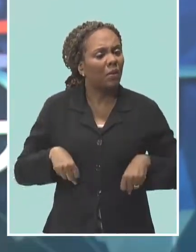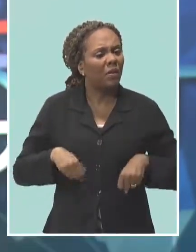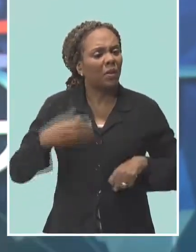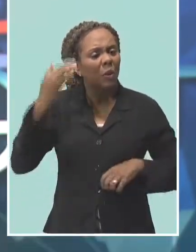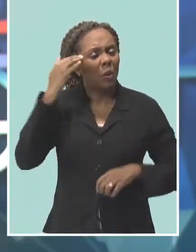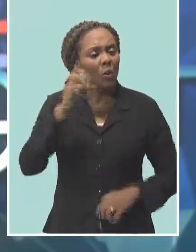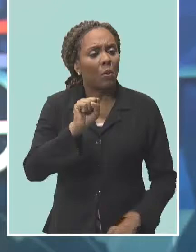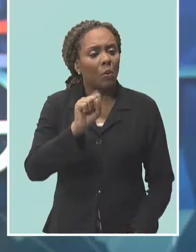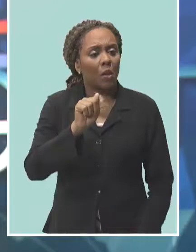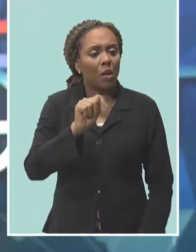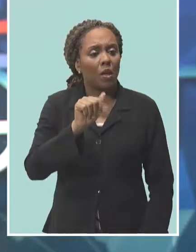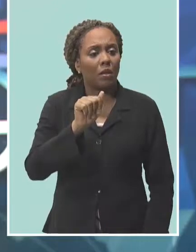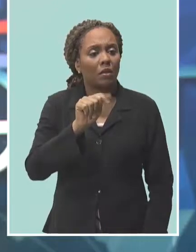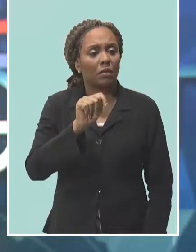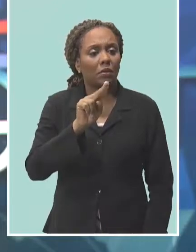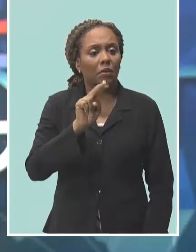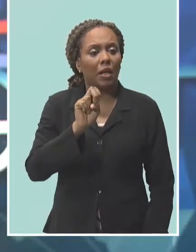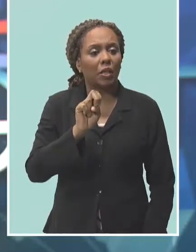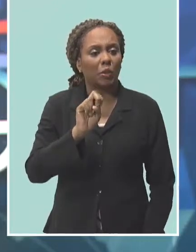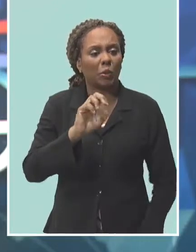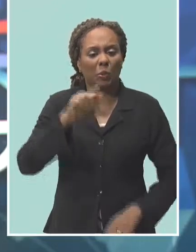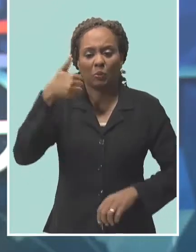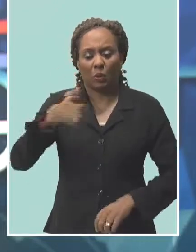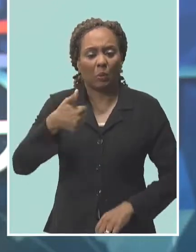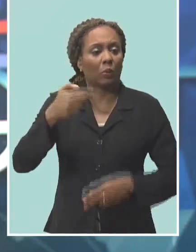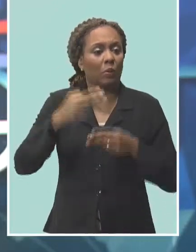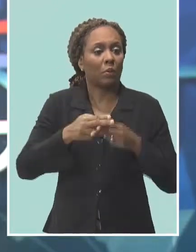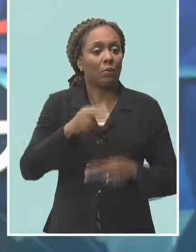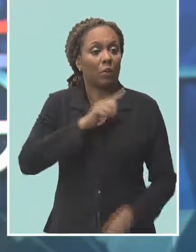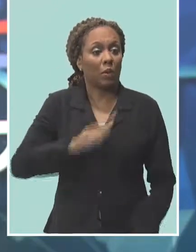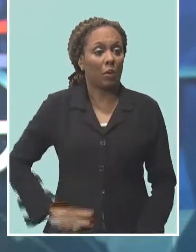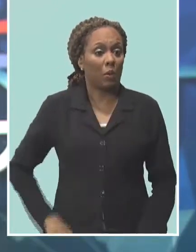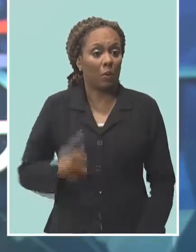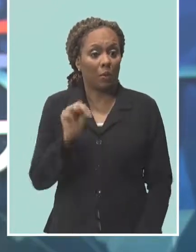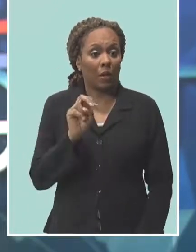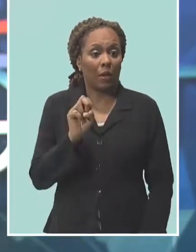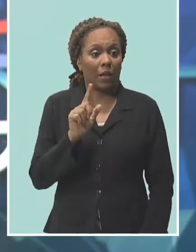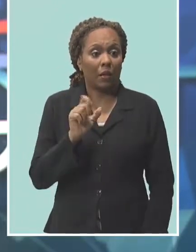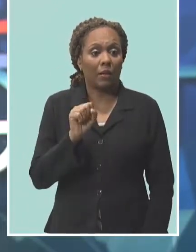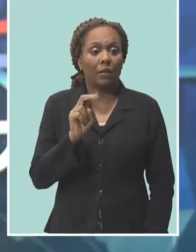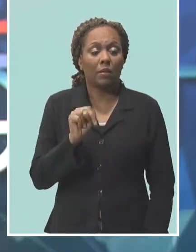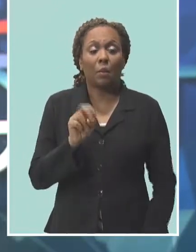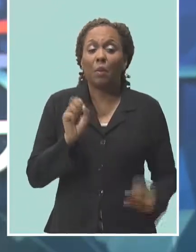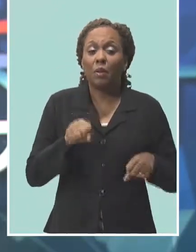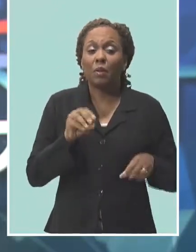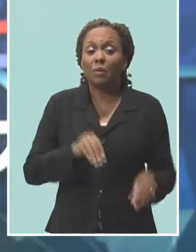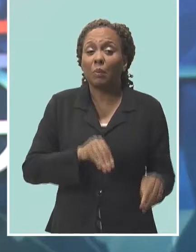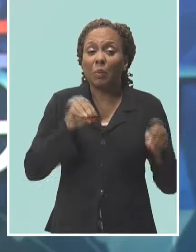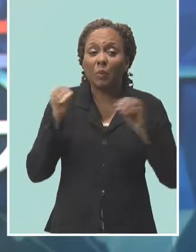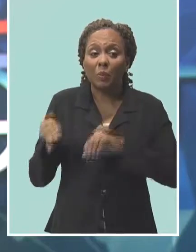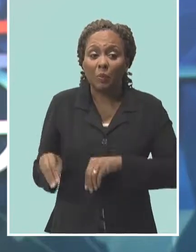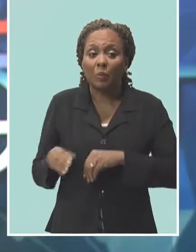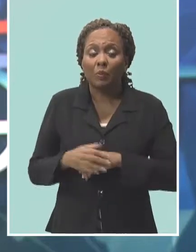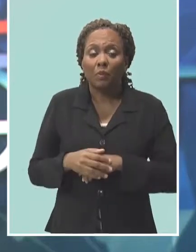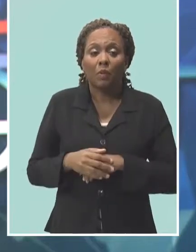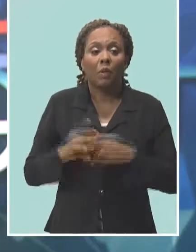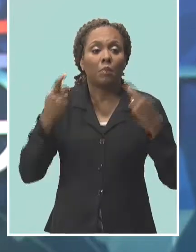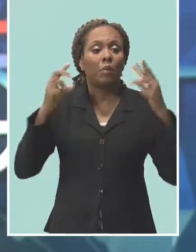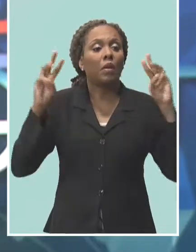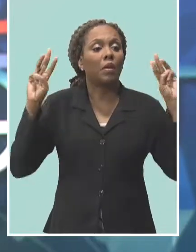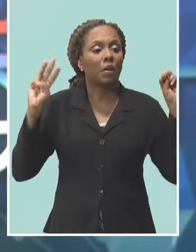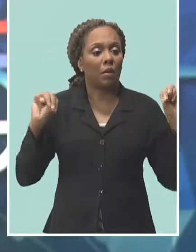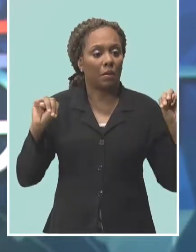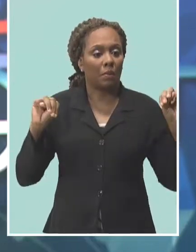Nelson statue being removed to a maritime museum appears to be on the cards again. Prime Minister Mia Amor-Motley alluded to this